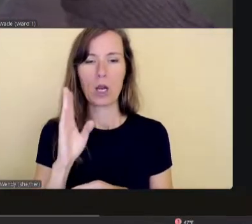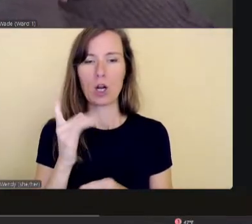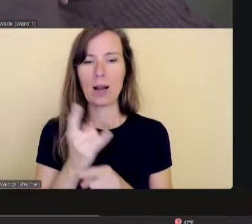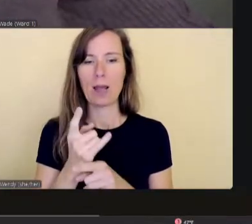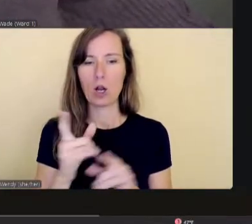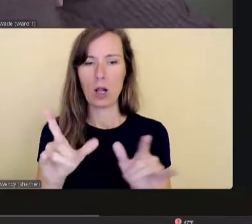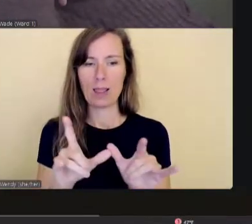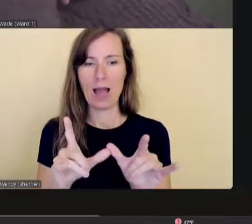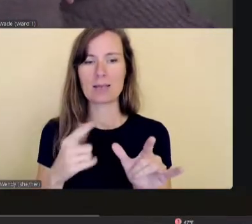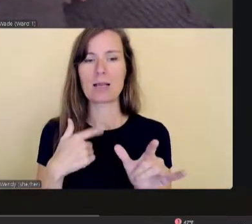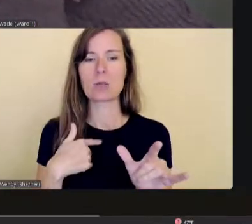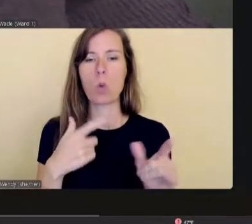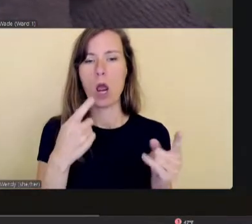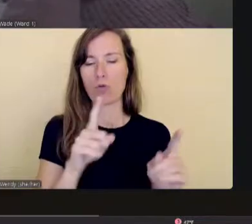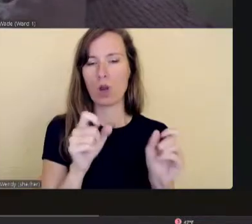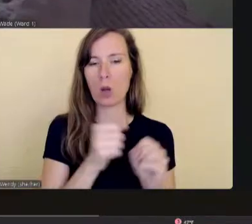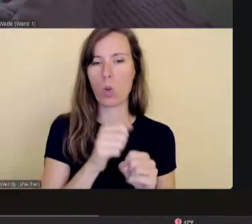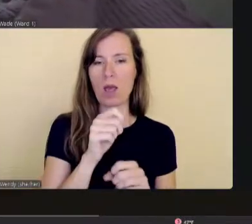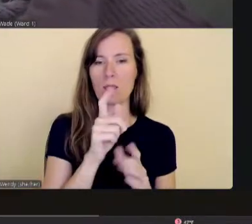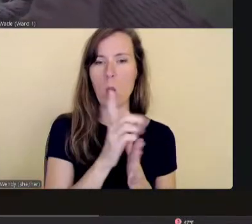Pounds is in agreement with it.